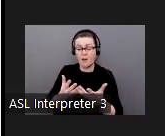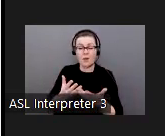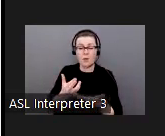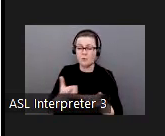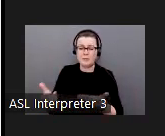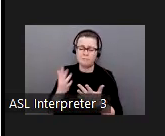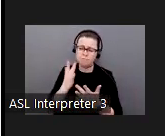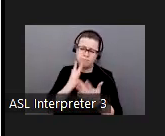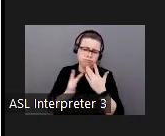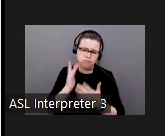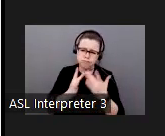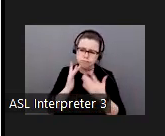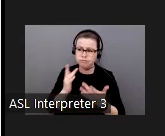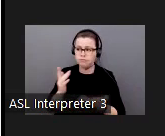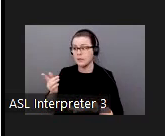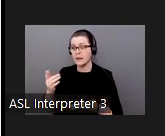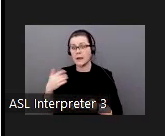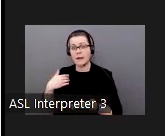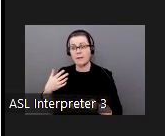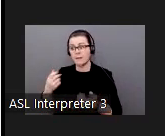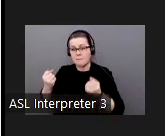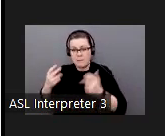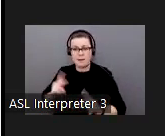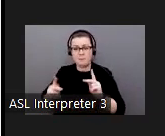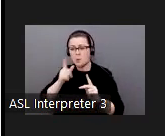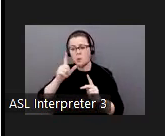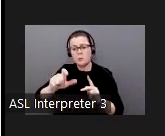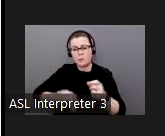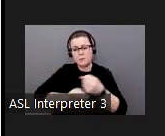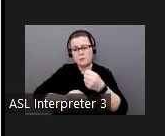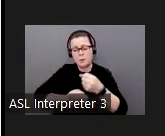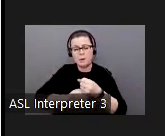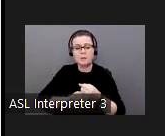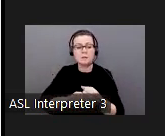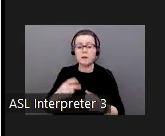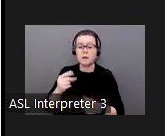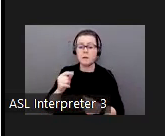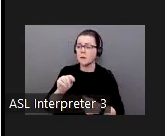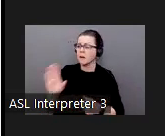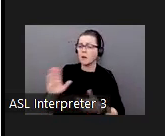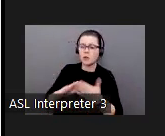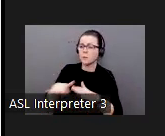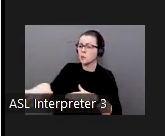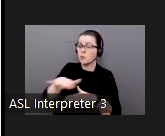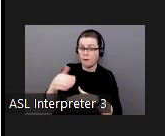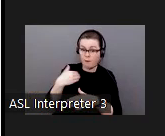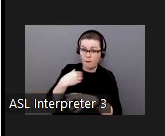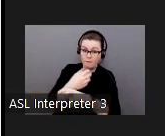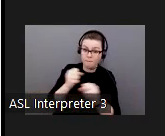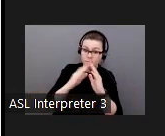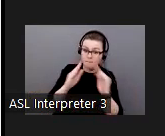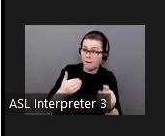So, what is available to Pat in the community in her shelter, if she decides she wants to leave, and